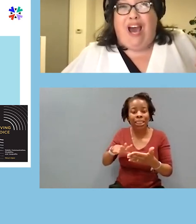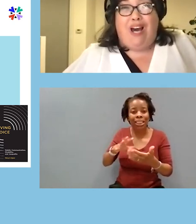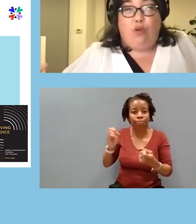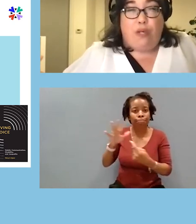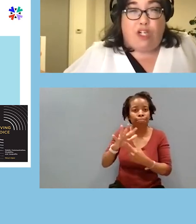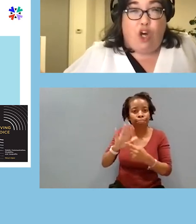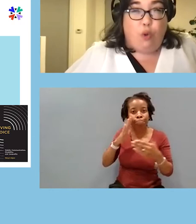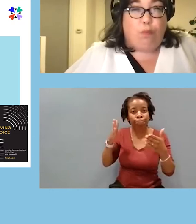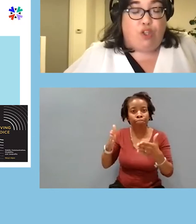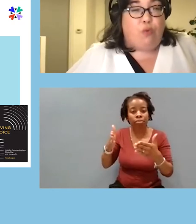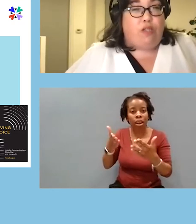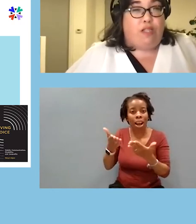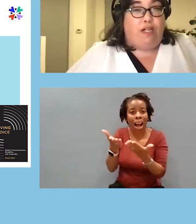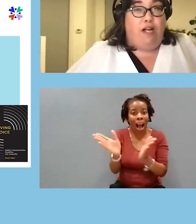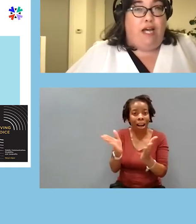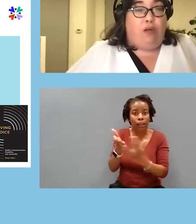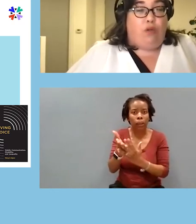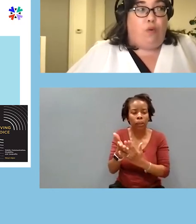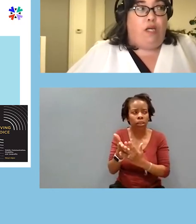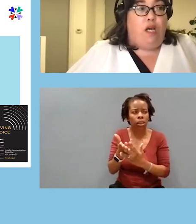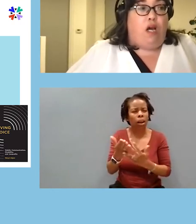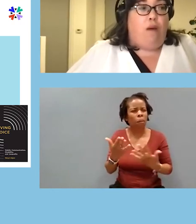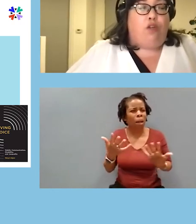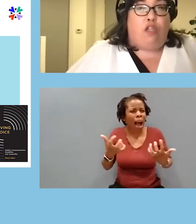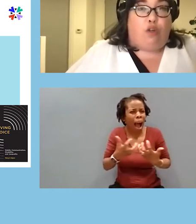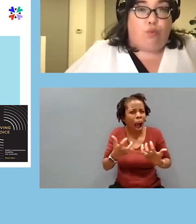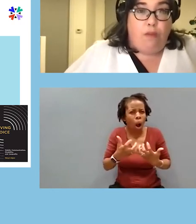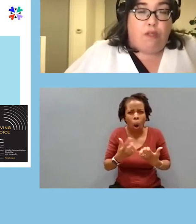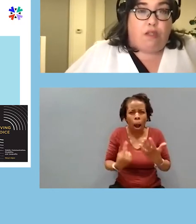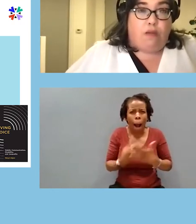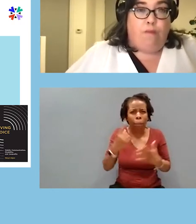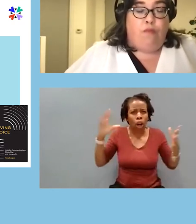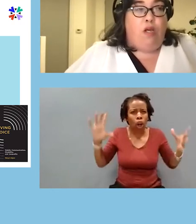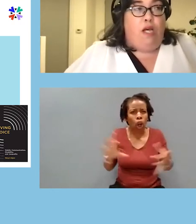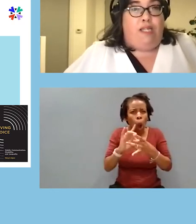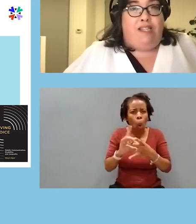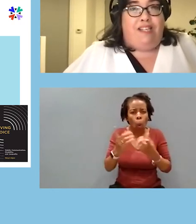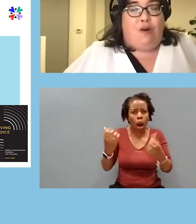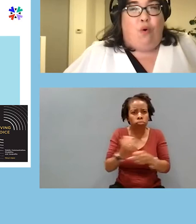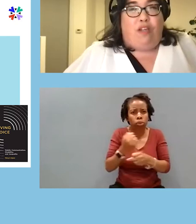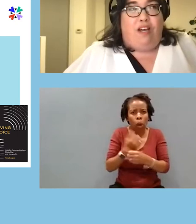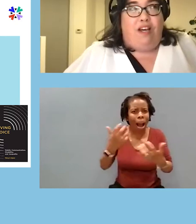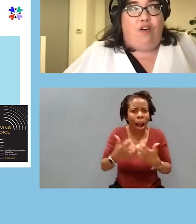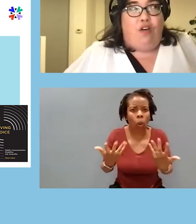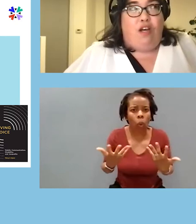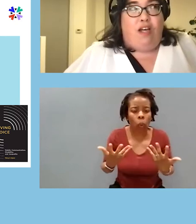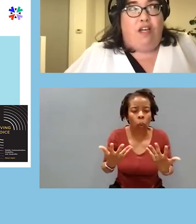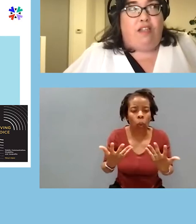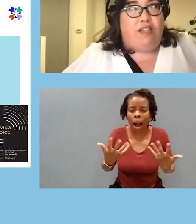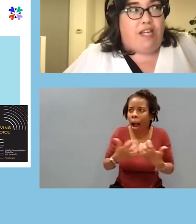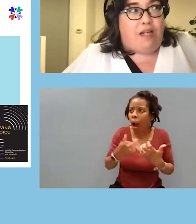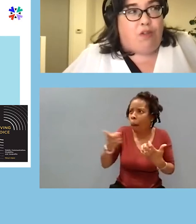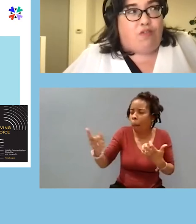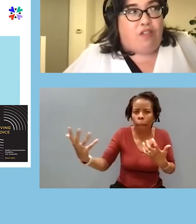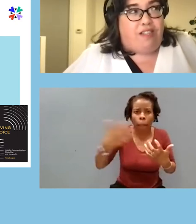talking about. How do we co-produce that? How do we come to an agreement? And then